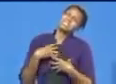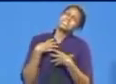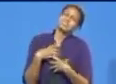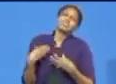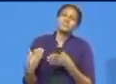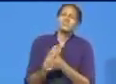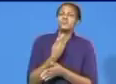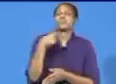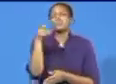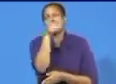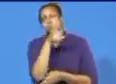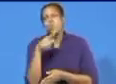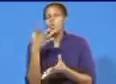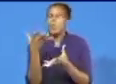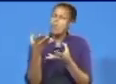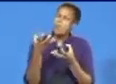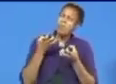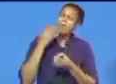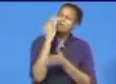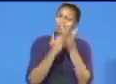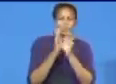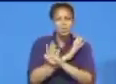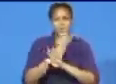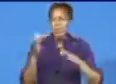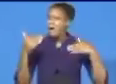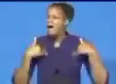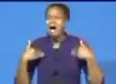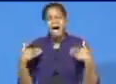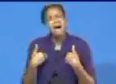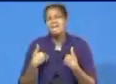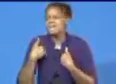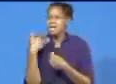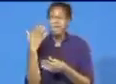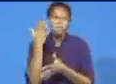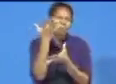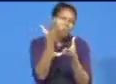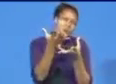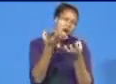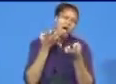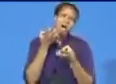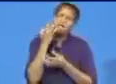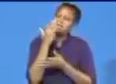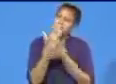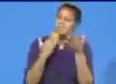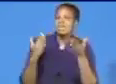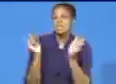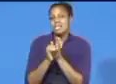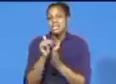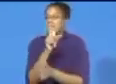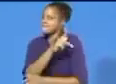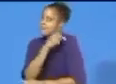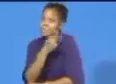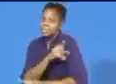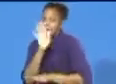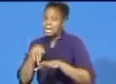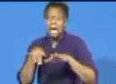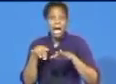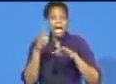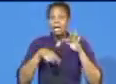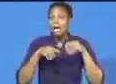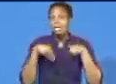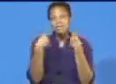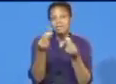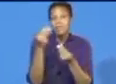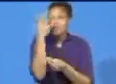you. You're yearning for something you do not have. You're yearning for something that pharmacy can't give you and beauty oil